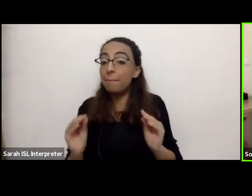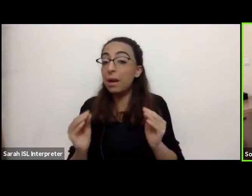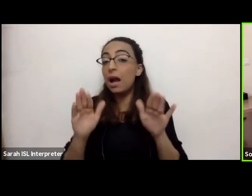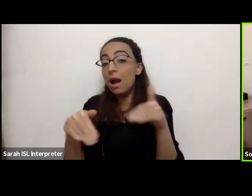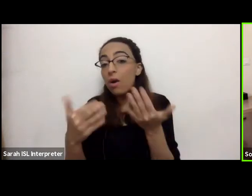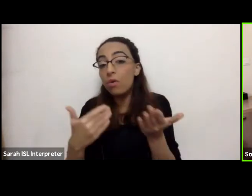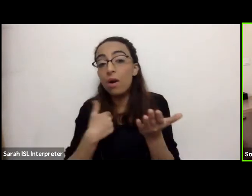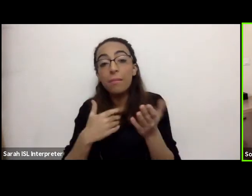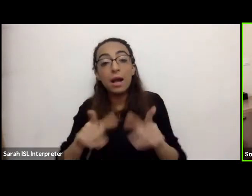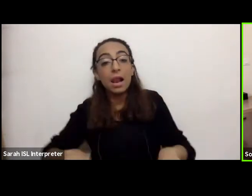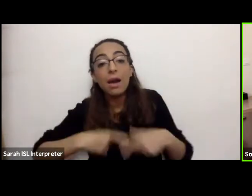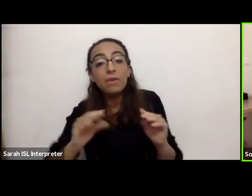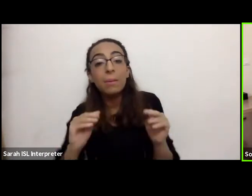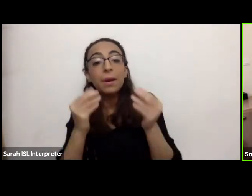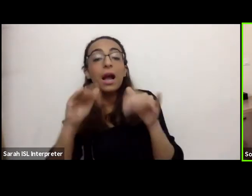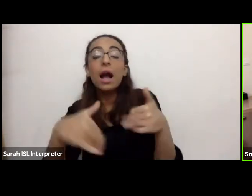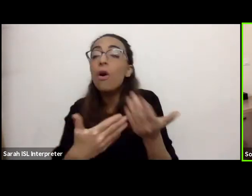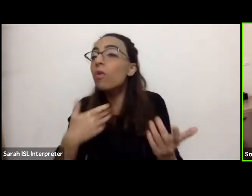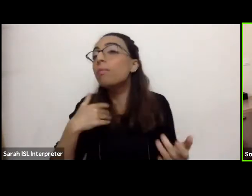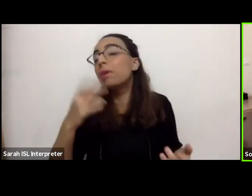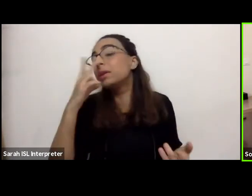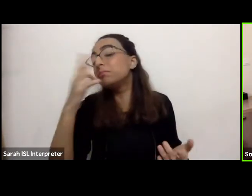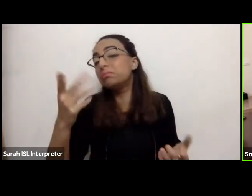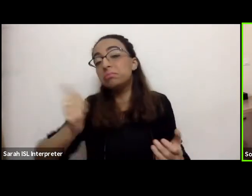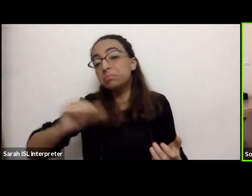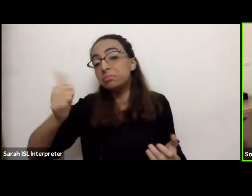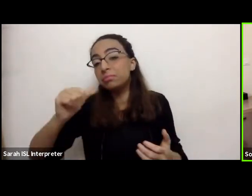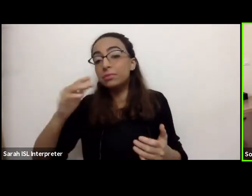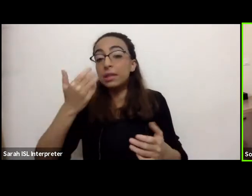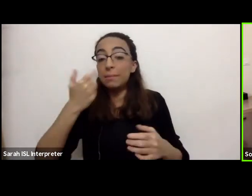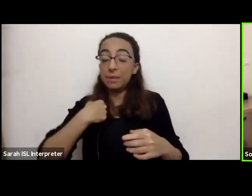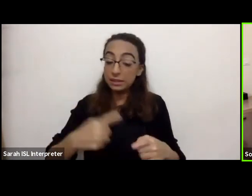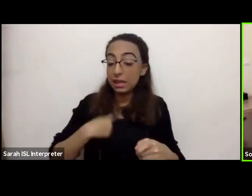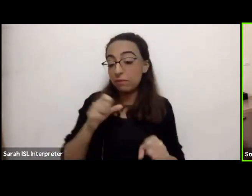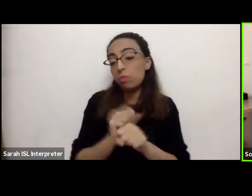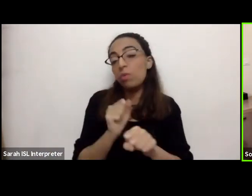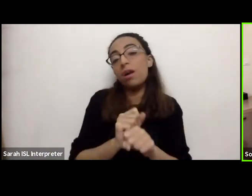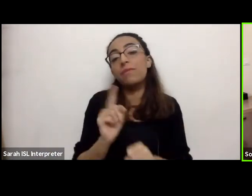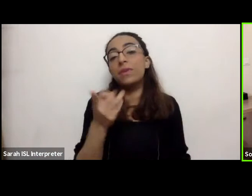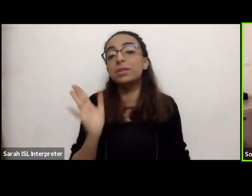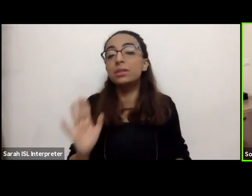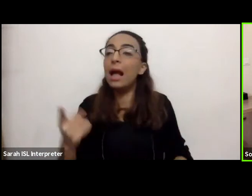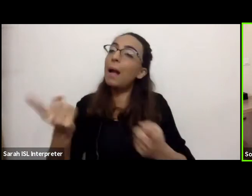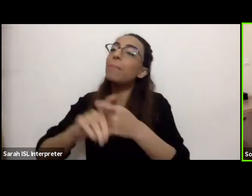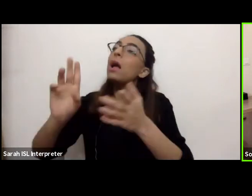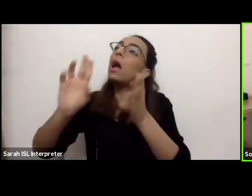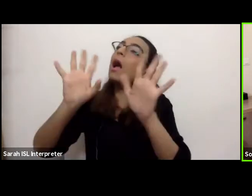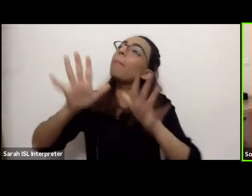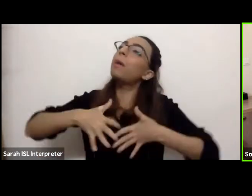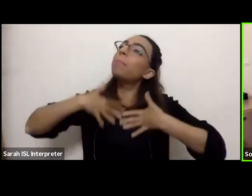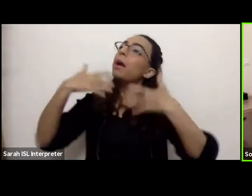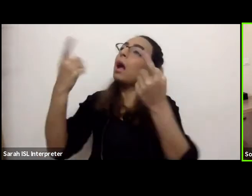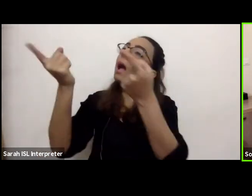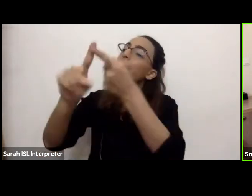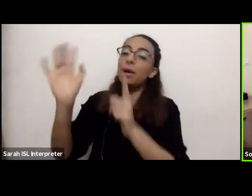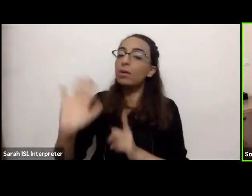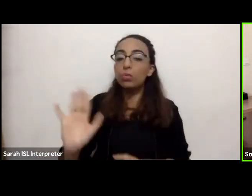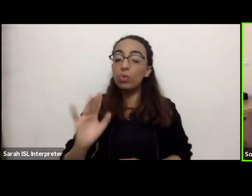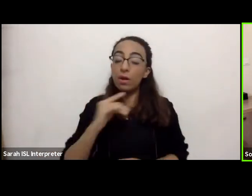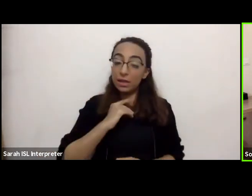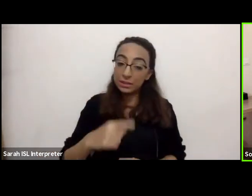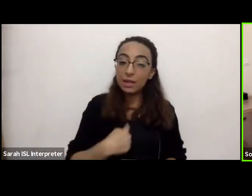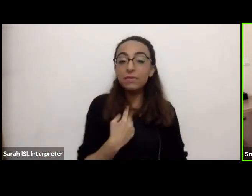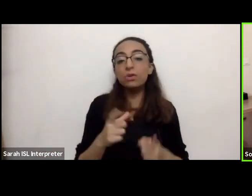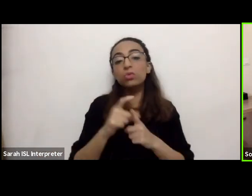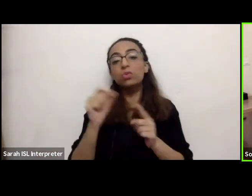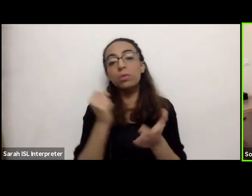how we revive will actually depend on what we do. It's not going to happen. The new normal or coming back,